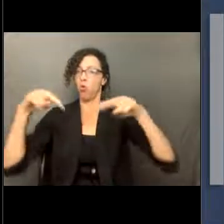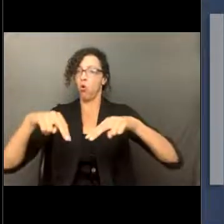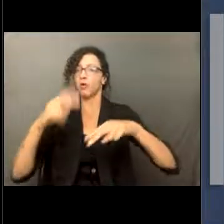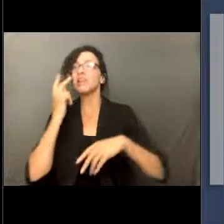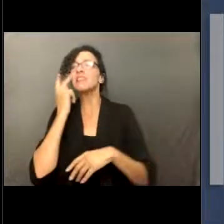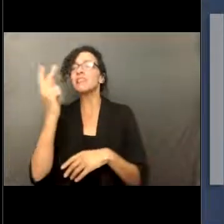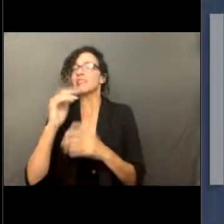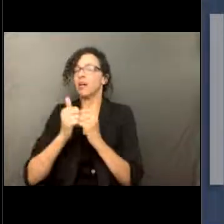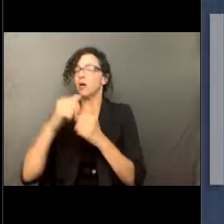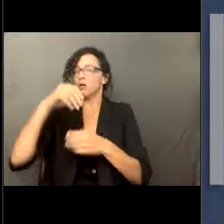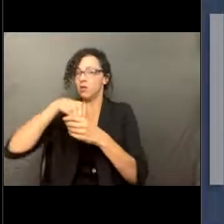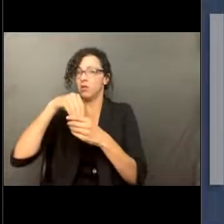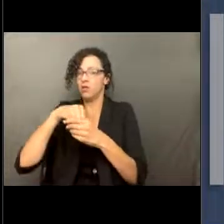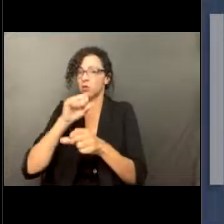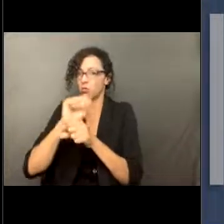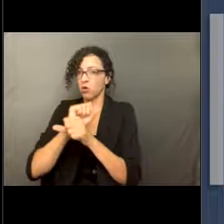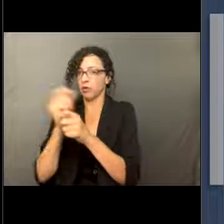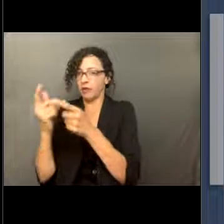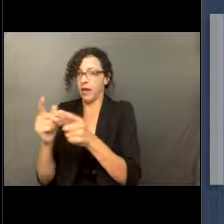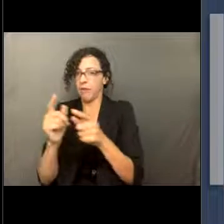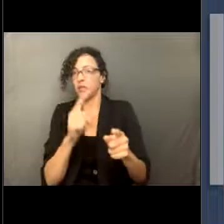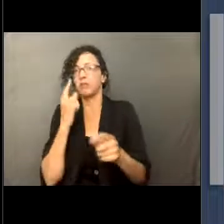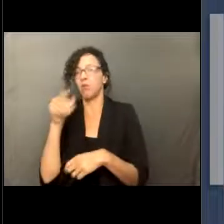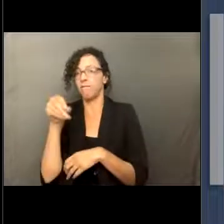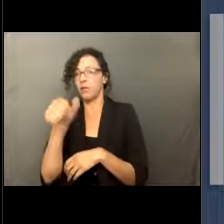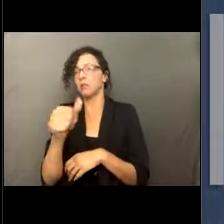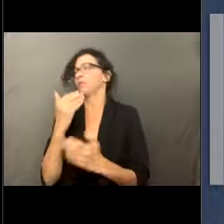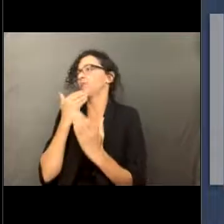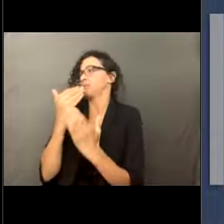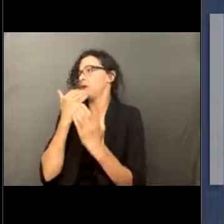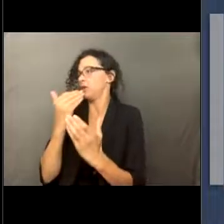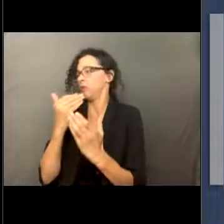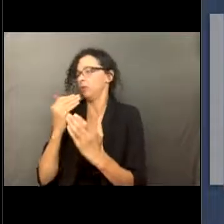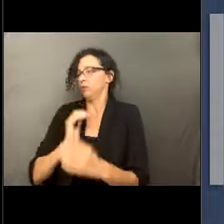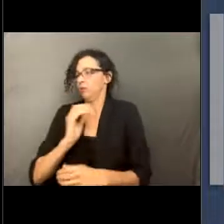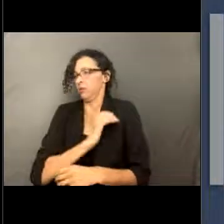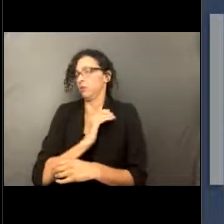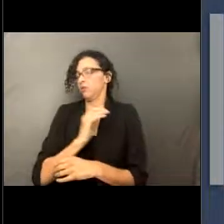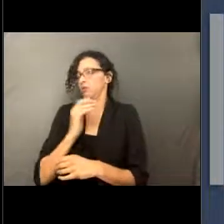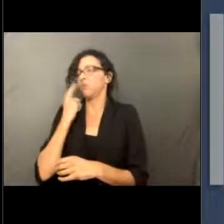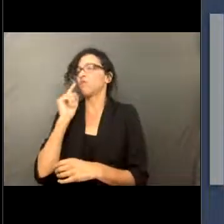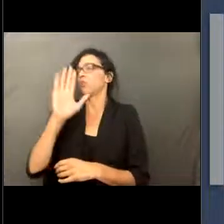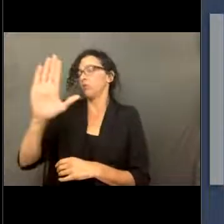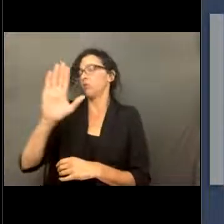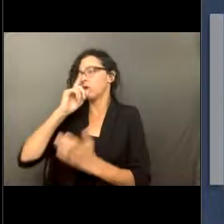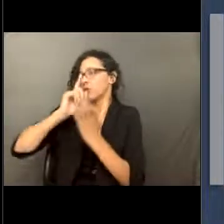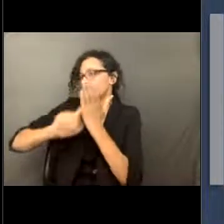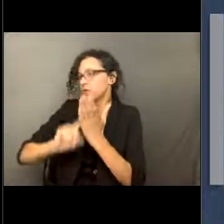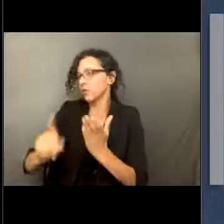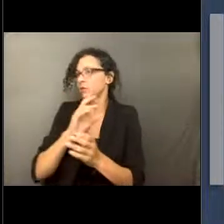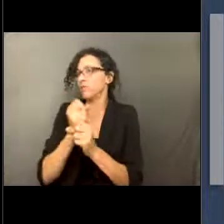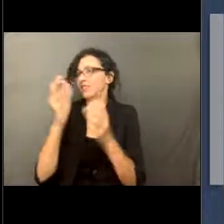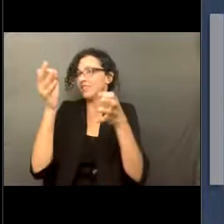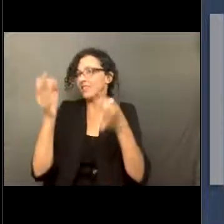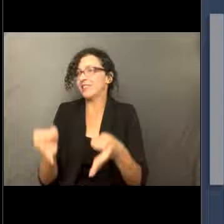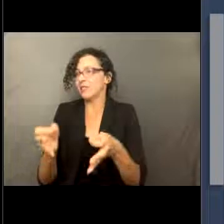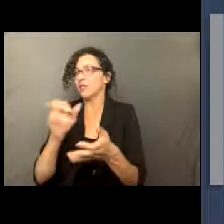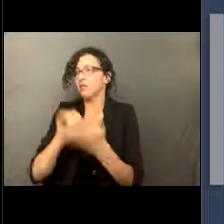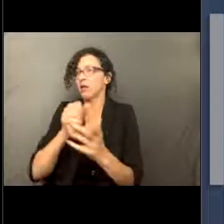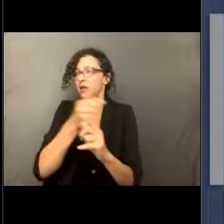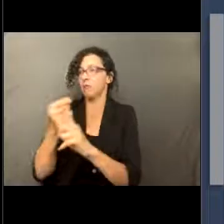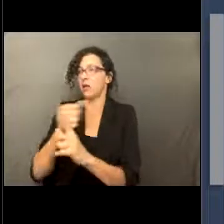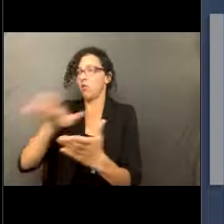Newman, for being here and always doing your research when you make decisions that impact us all at the state level. I'm pleased to be